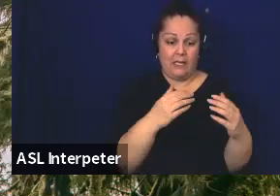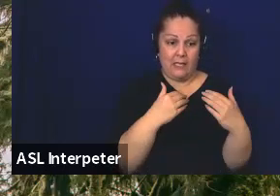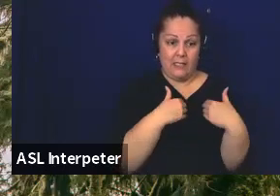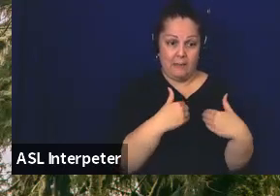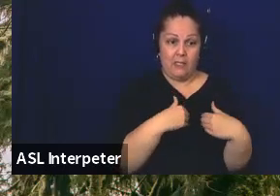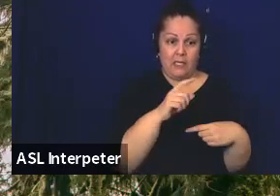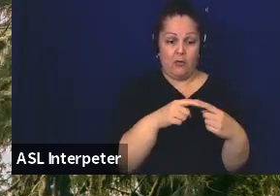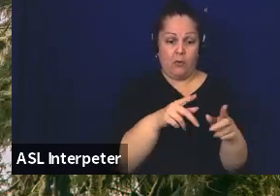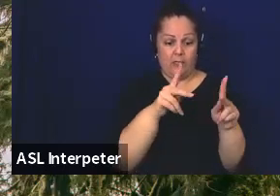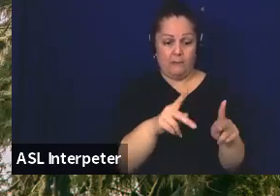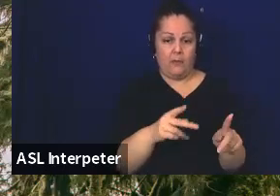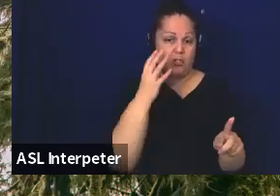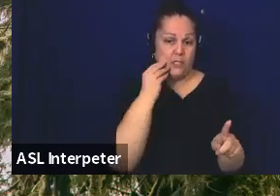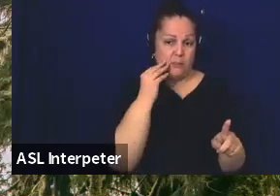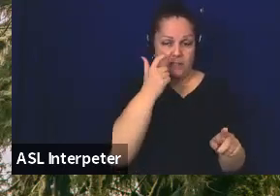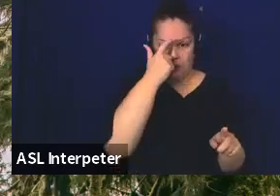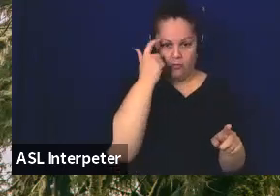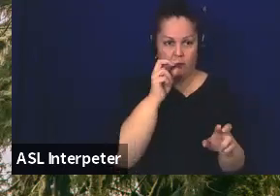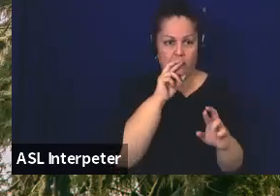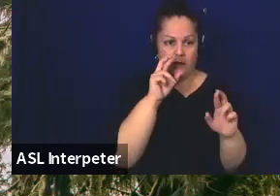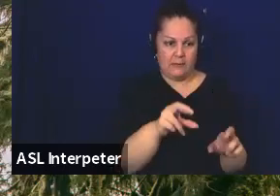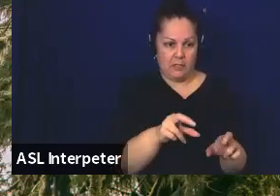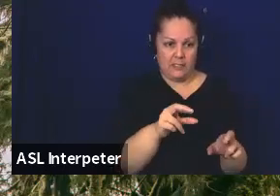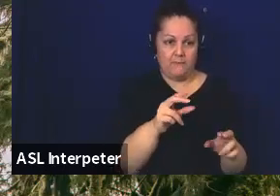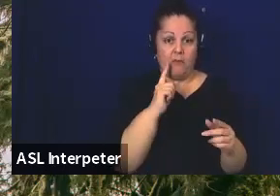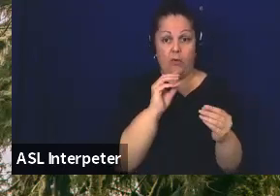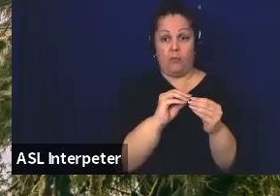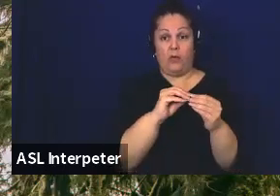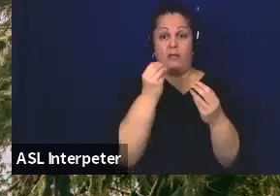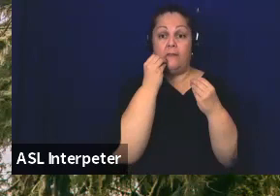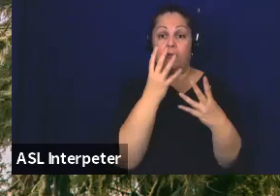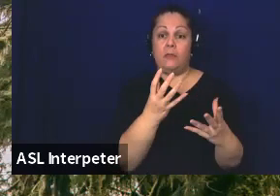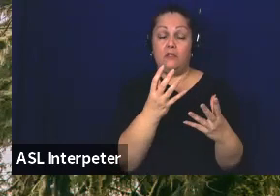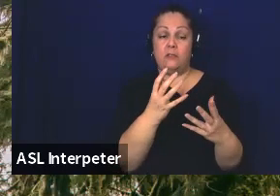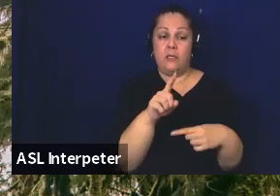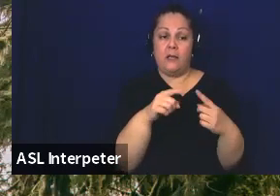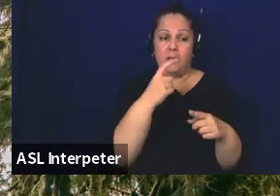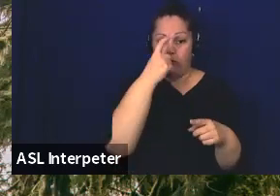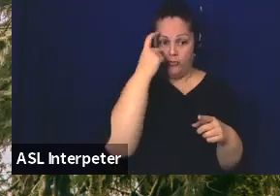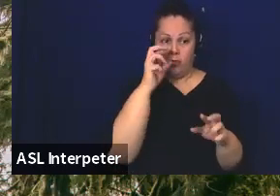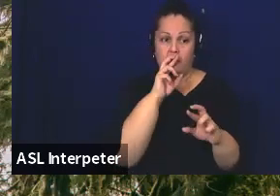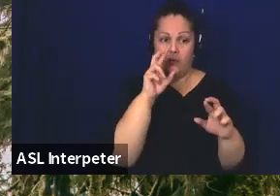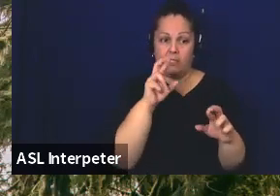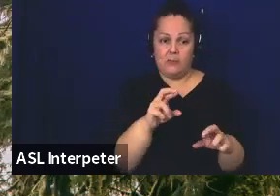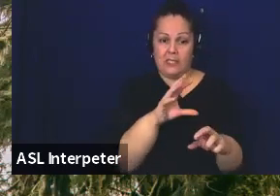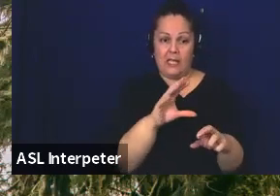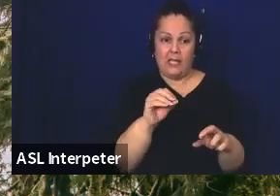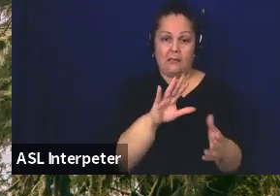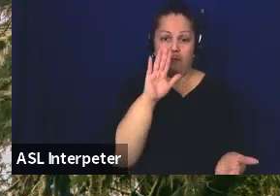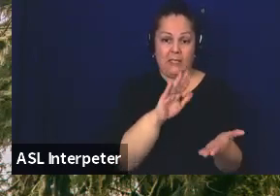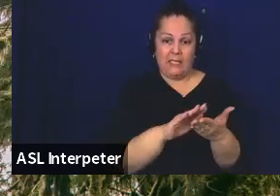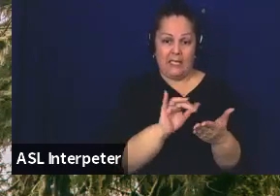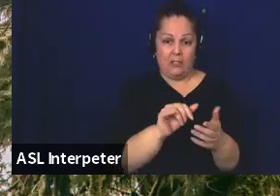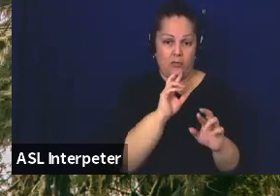the individual is experiencing trauma responses. For additional information on trauma responses and mitigating those